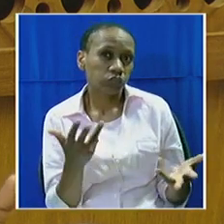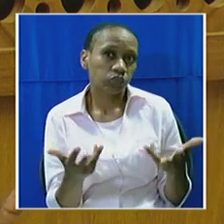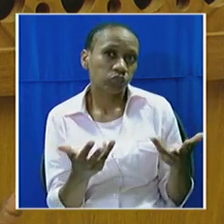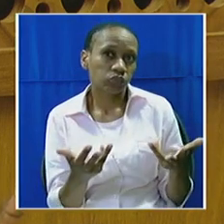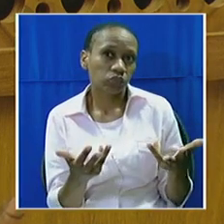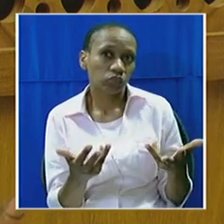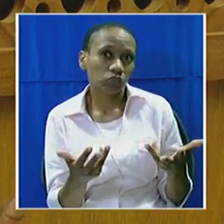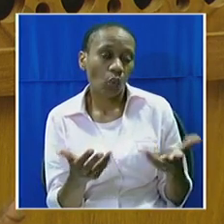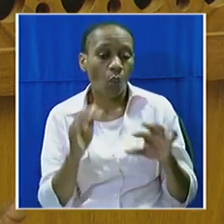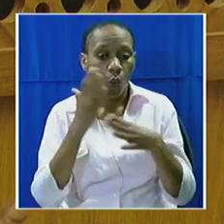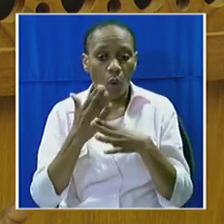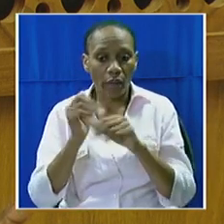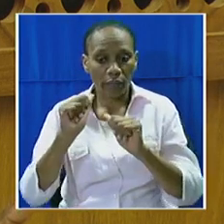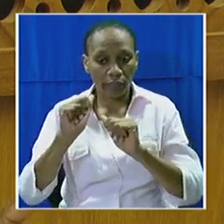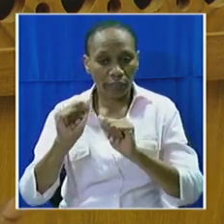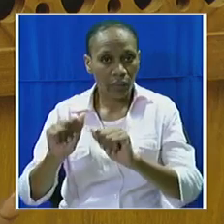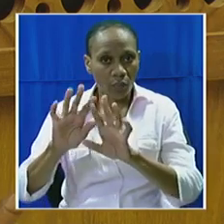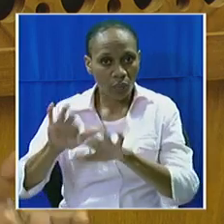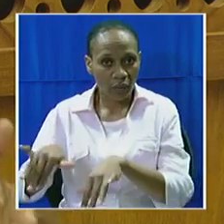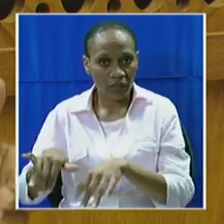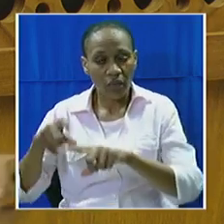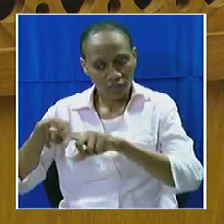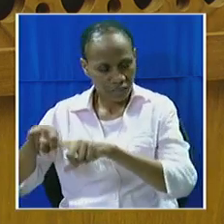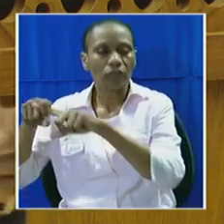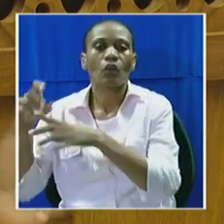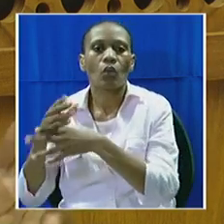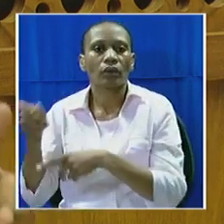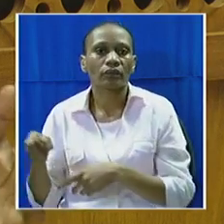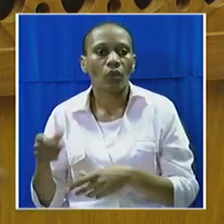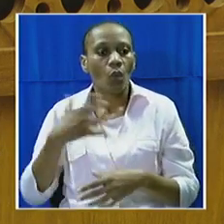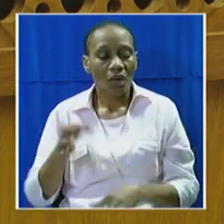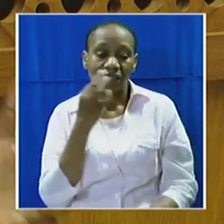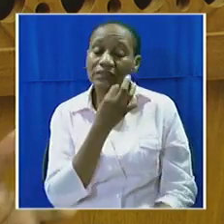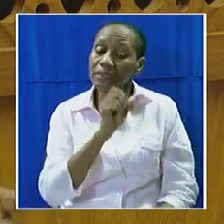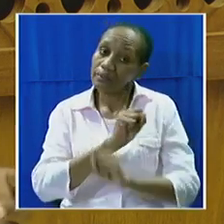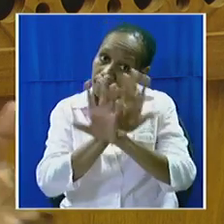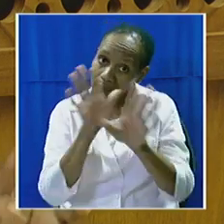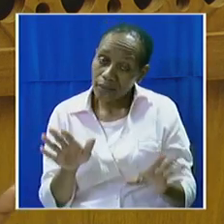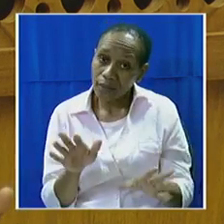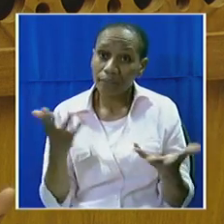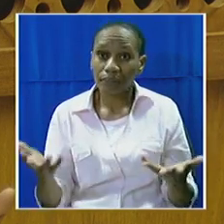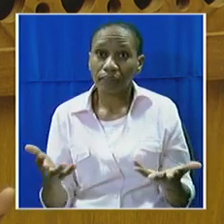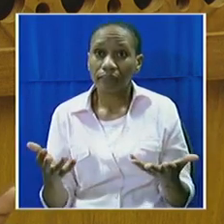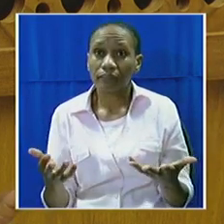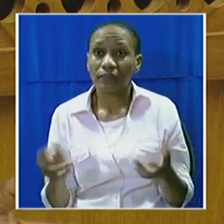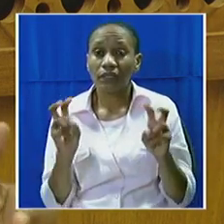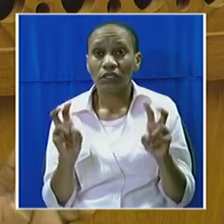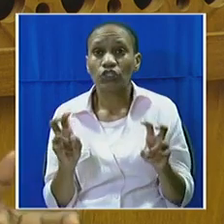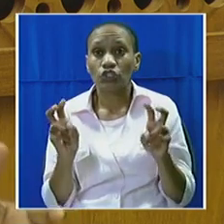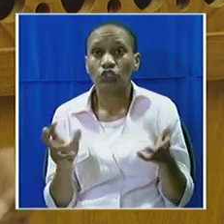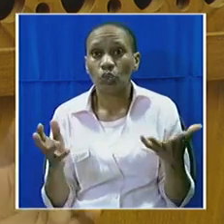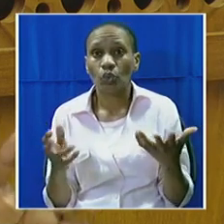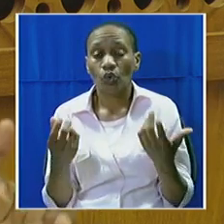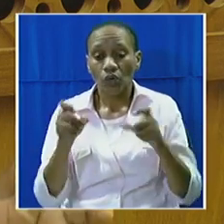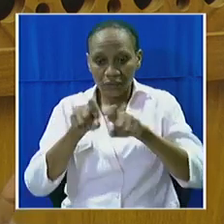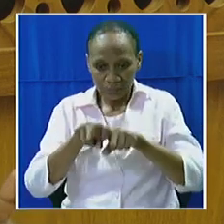left their line of duty in Beitbridge have been suspended. We want to send a very serious message that the issue of taking the screening